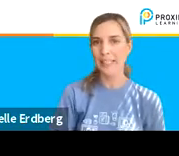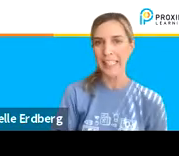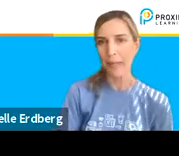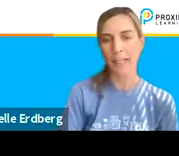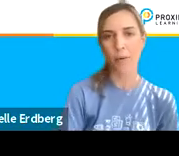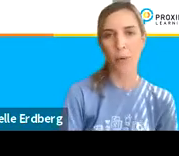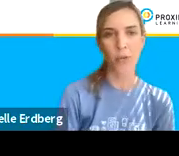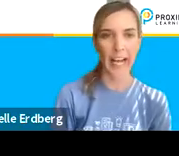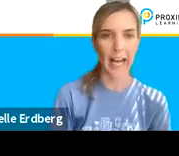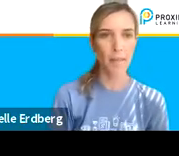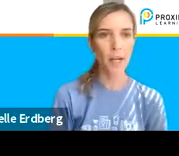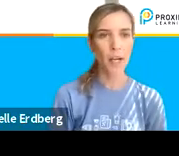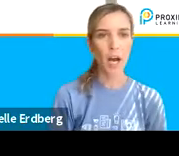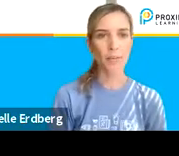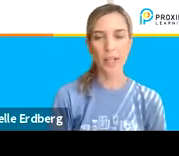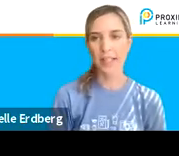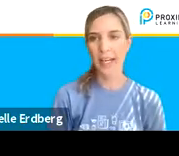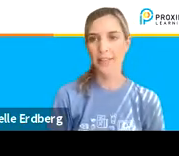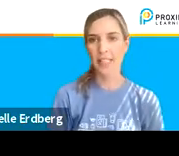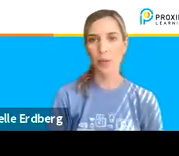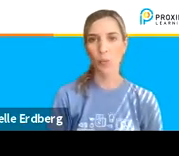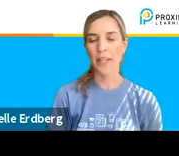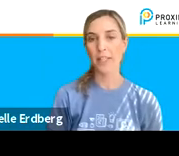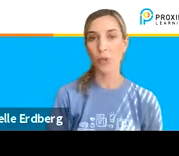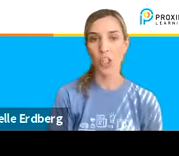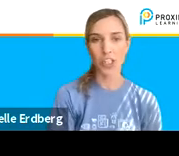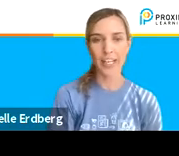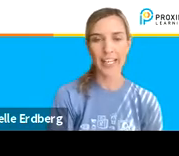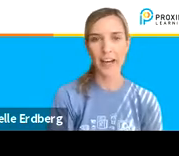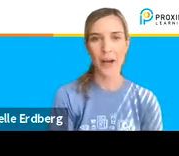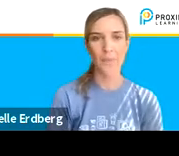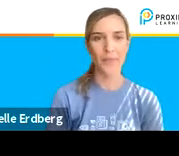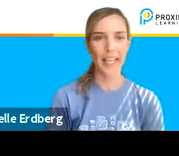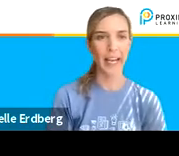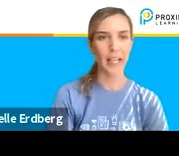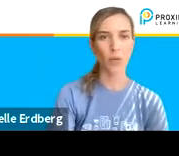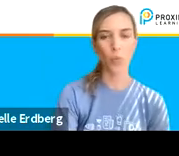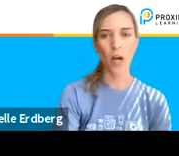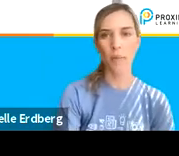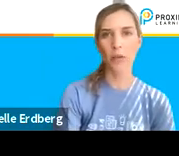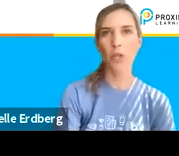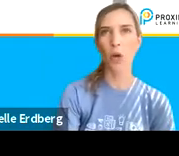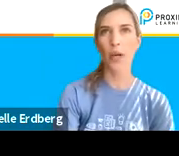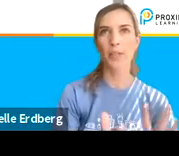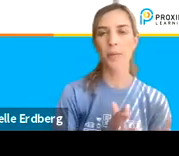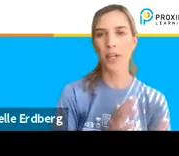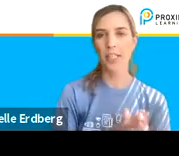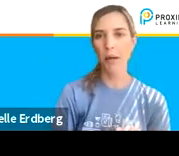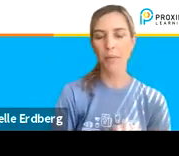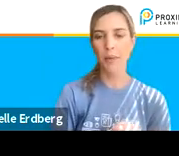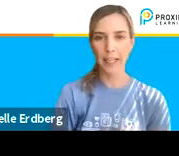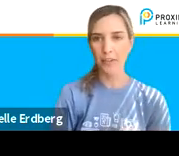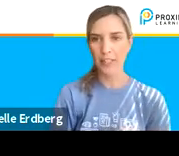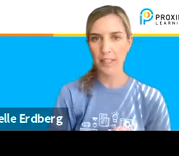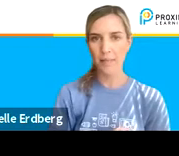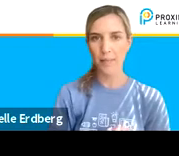a quick sneak peek of our mobile app. So you guys can kind of see what this will look like. I don't know, I know some of you guys have